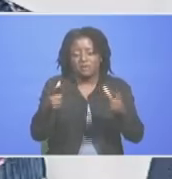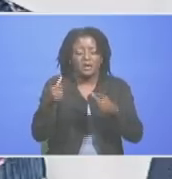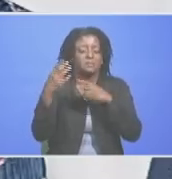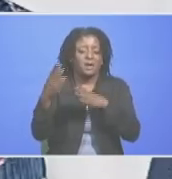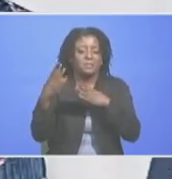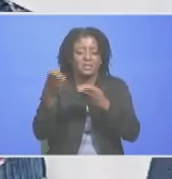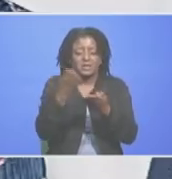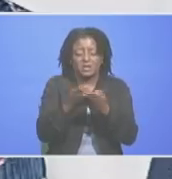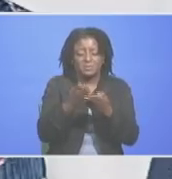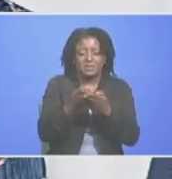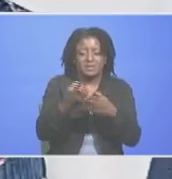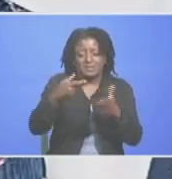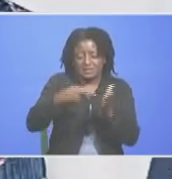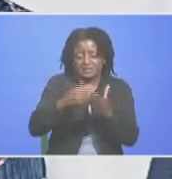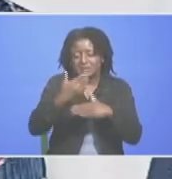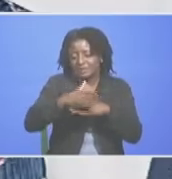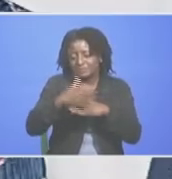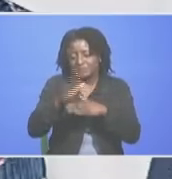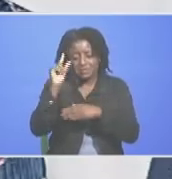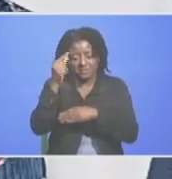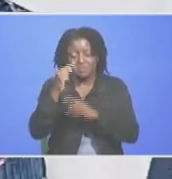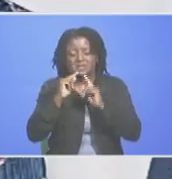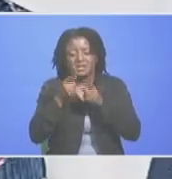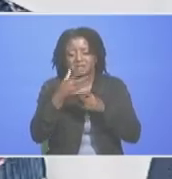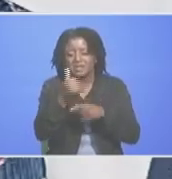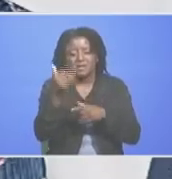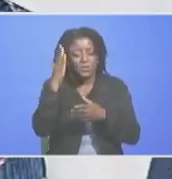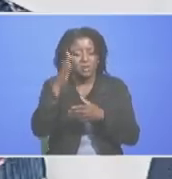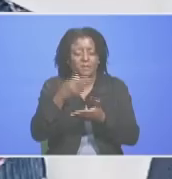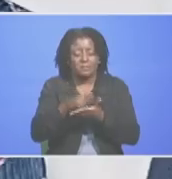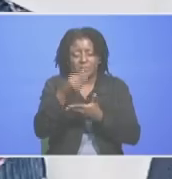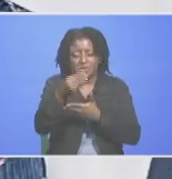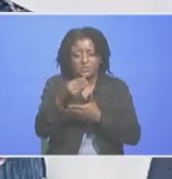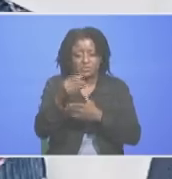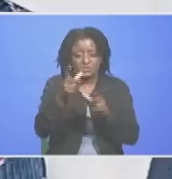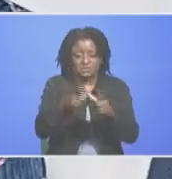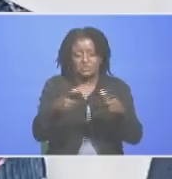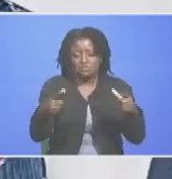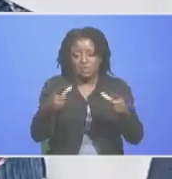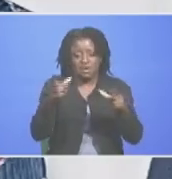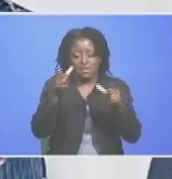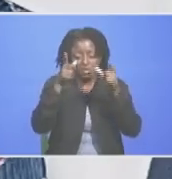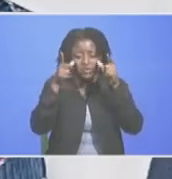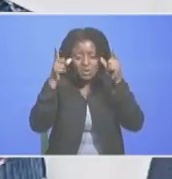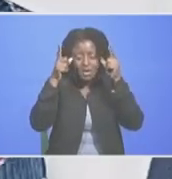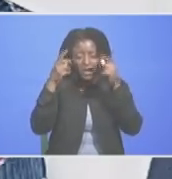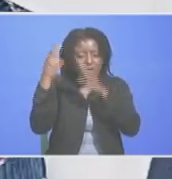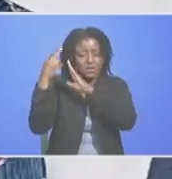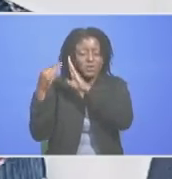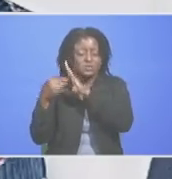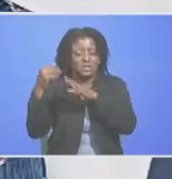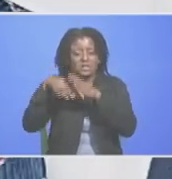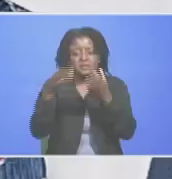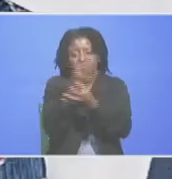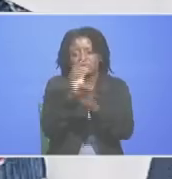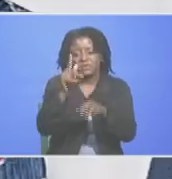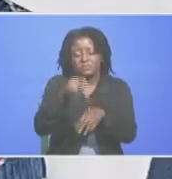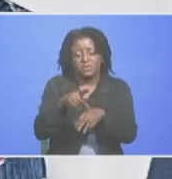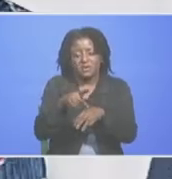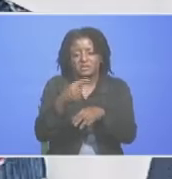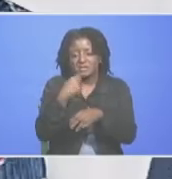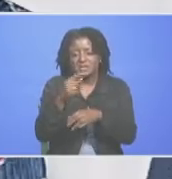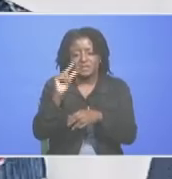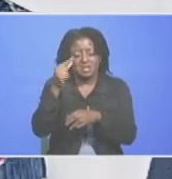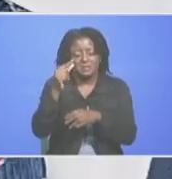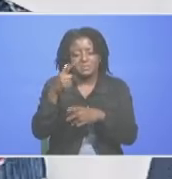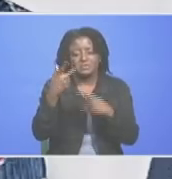announcement that it will purchase the Grand Lucayan Hotel in Freeport. The FNM chairman says the government is taking steps to lift every corner